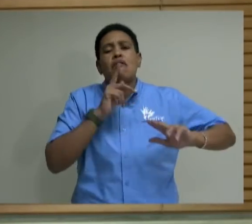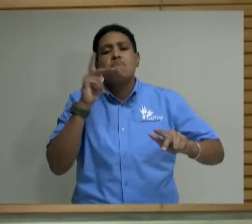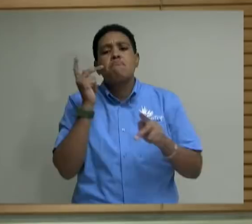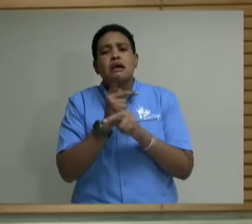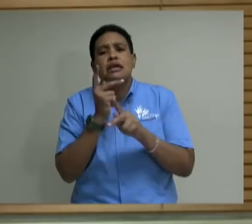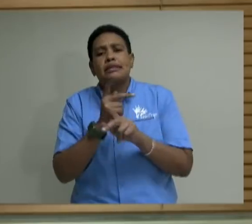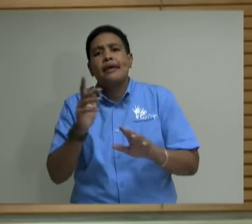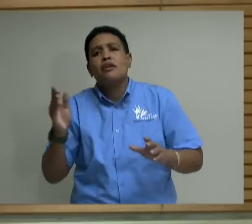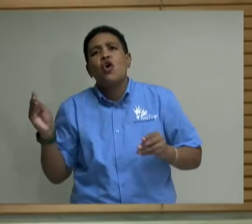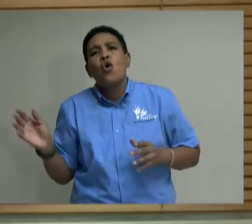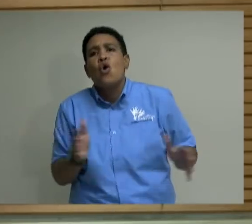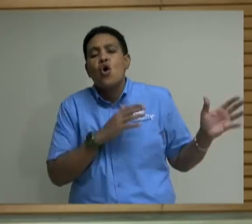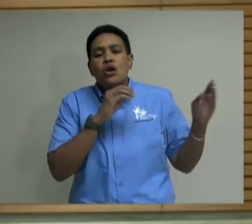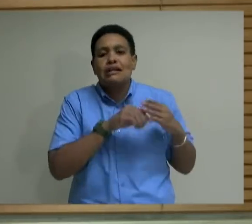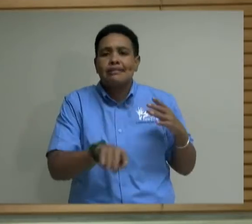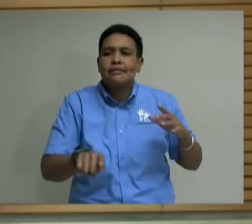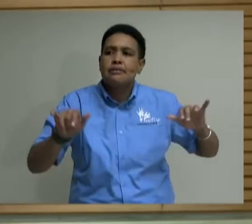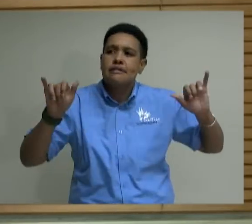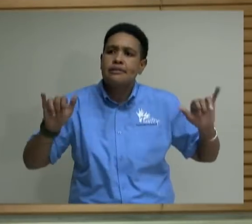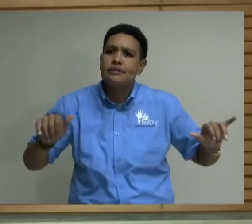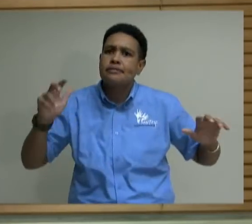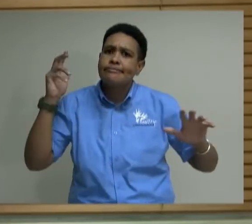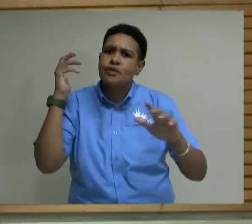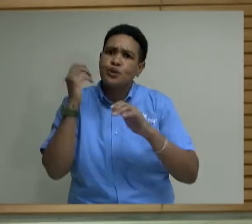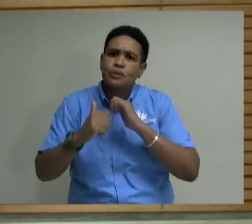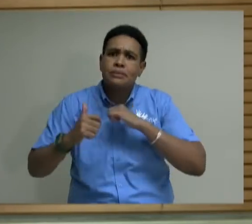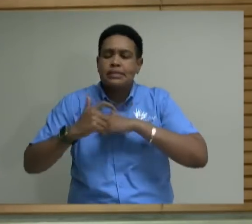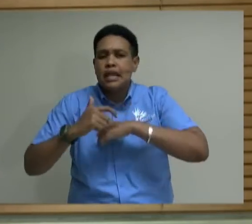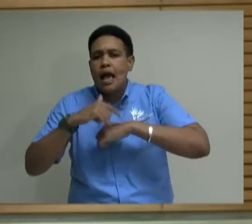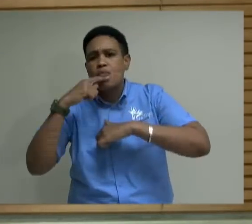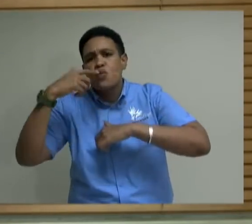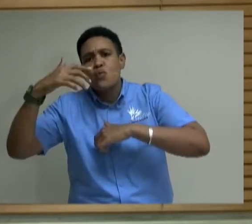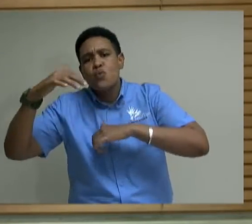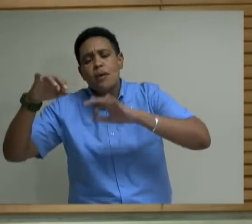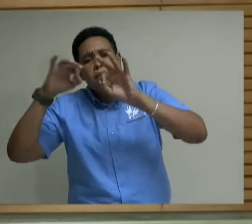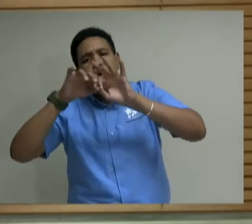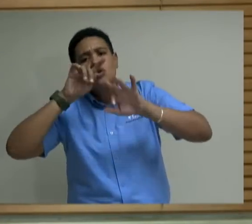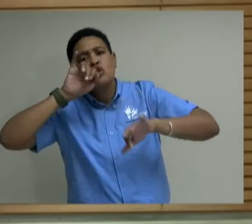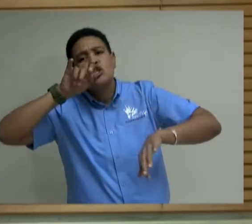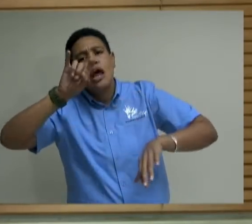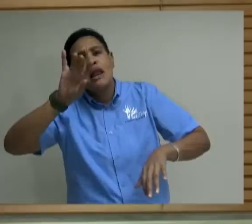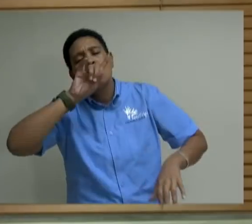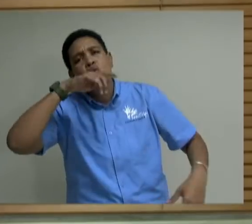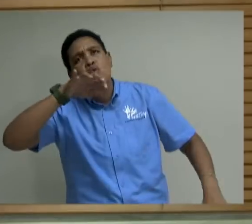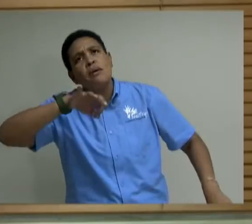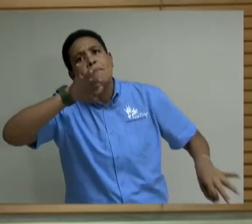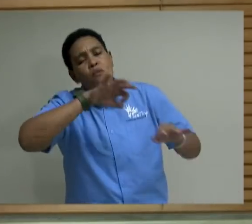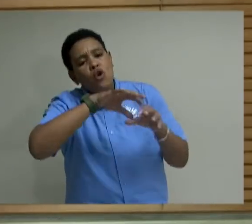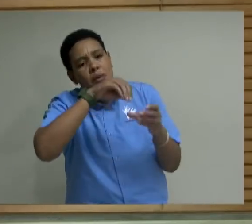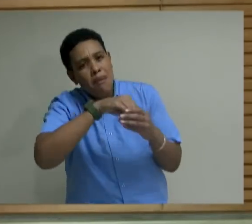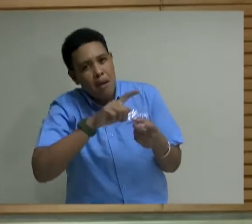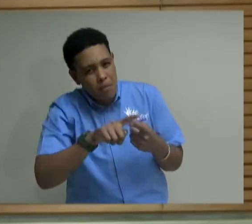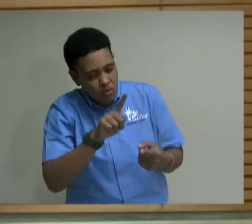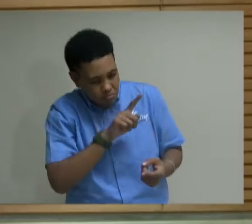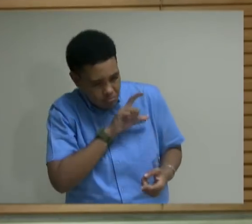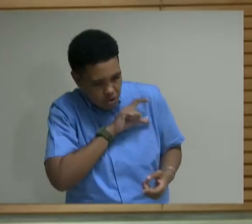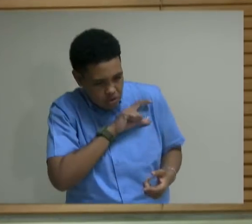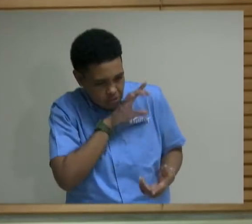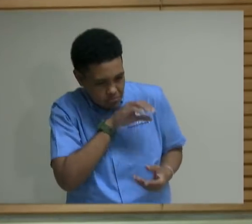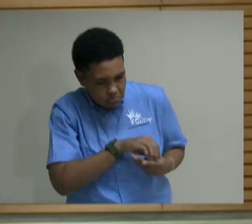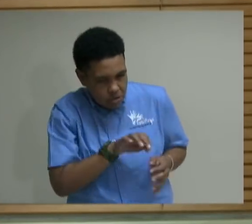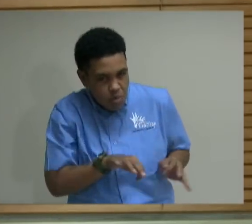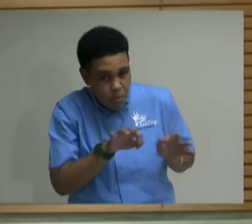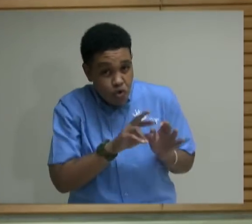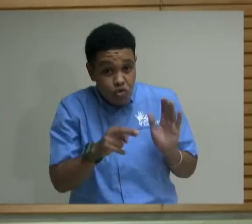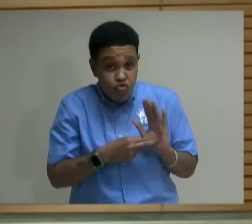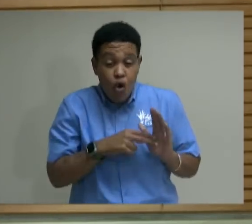order in these unusual times was very important. The JDF was a critical part, but the police also played an important role.